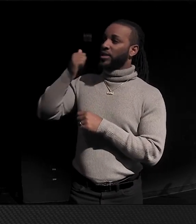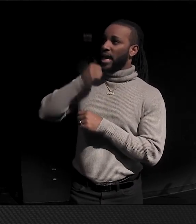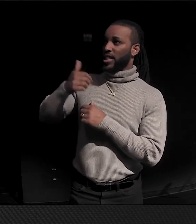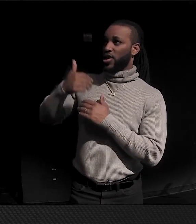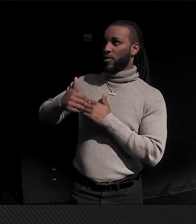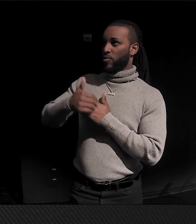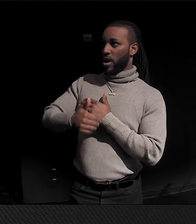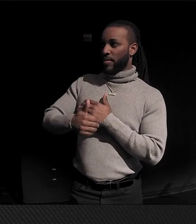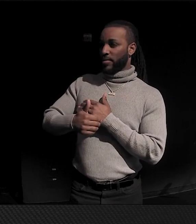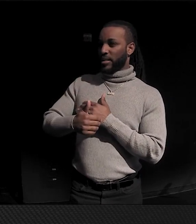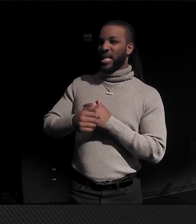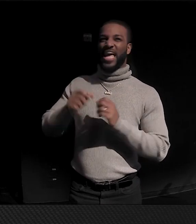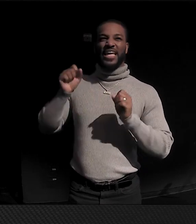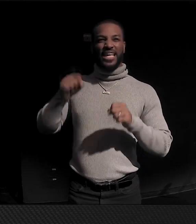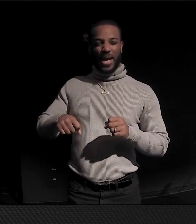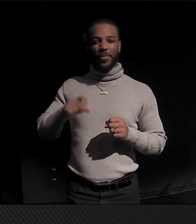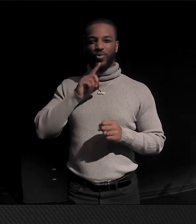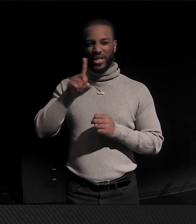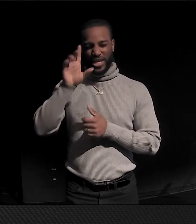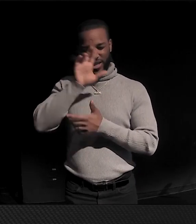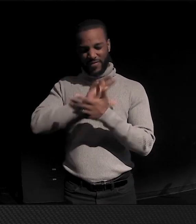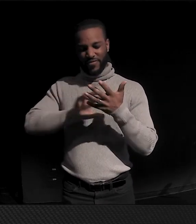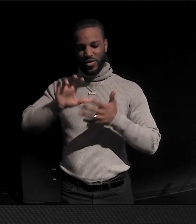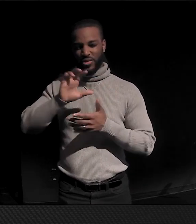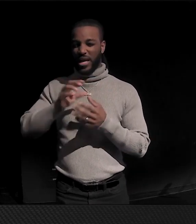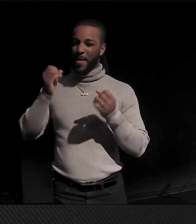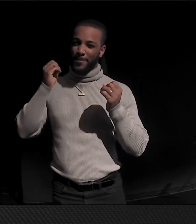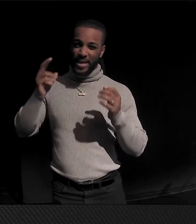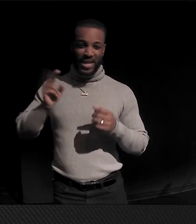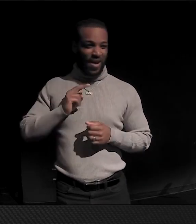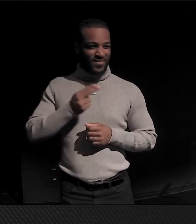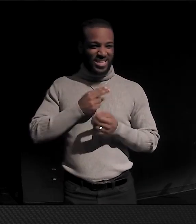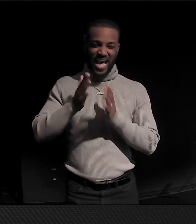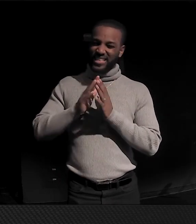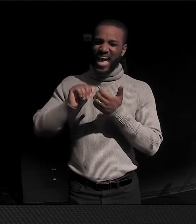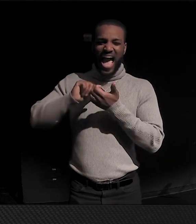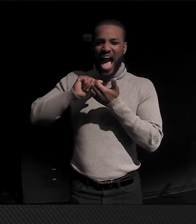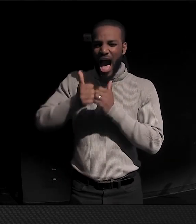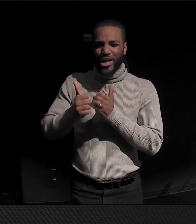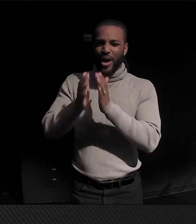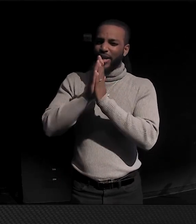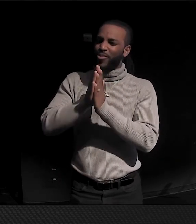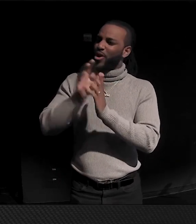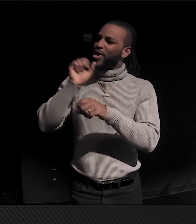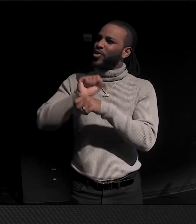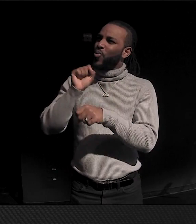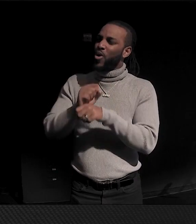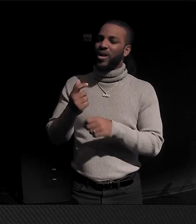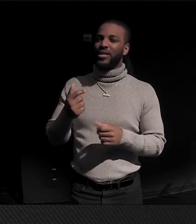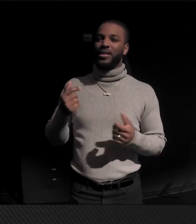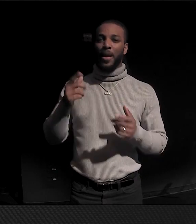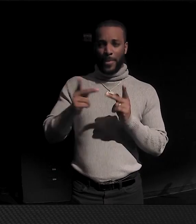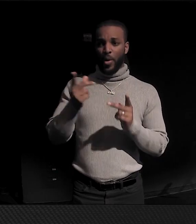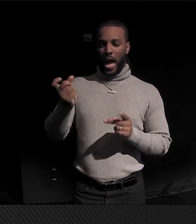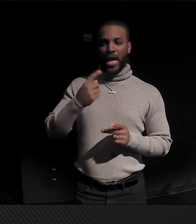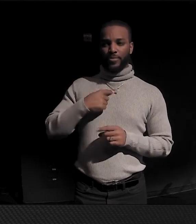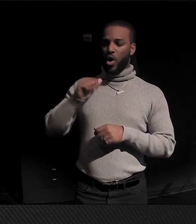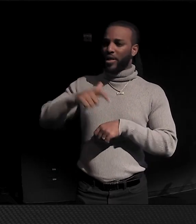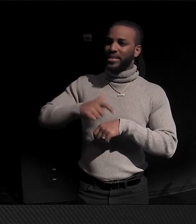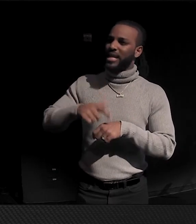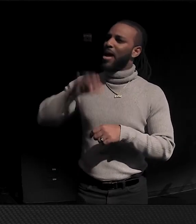scripture. It can be so confusing, and many of us are asking, how do I get prayer to work? I get that question all the time. How do I get my prayer to